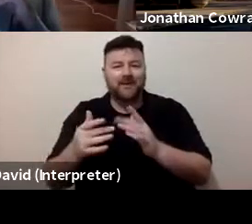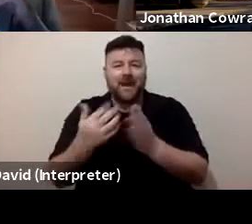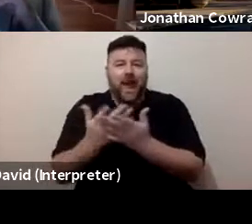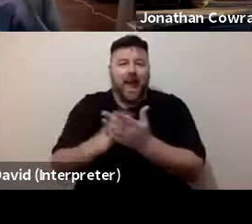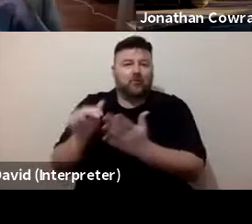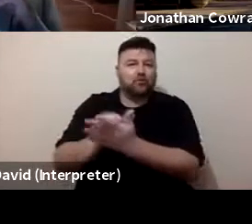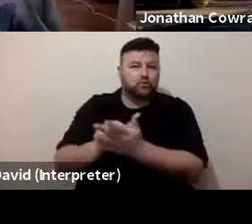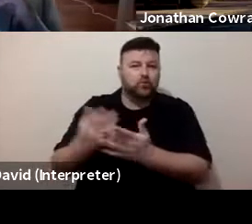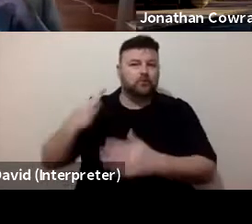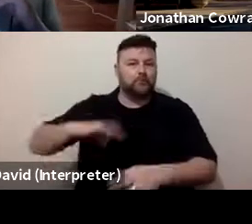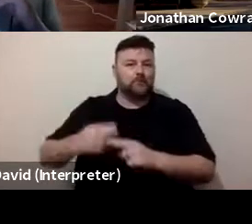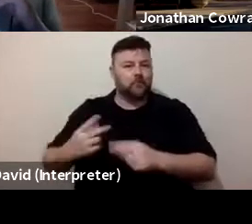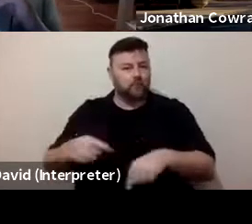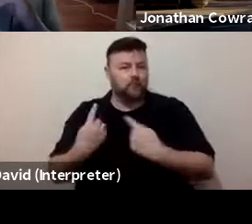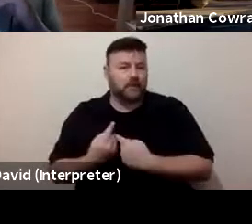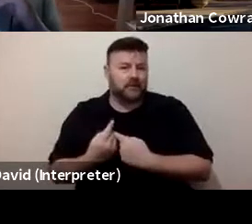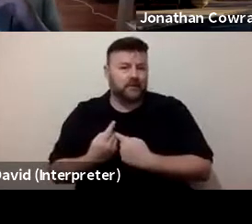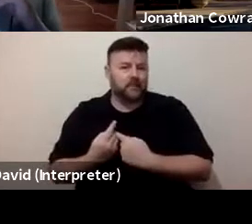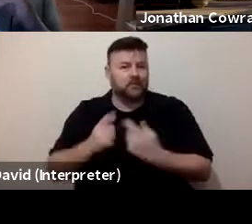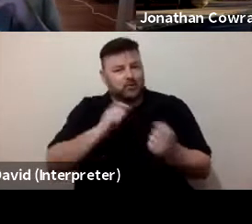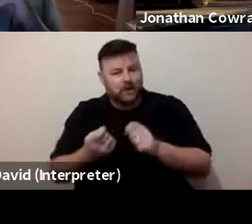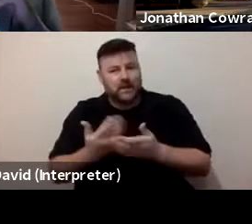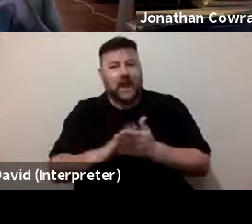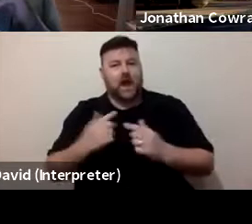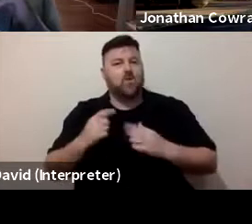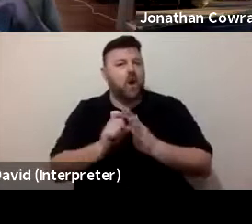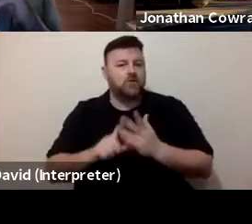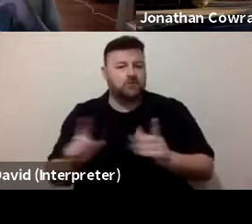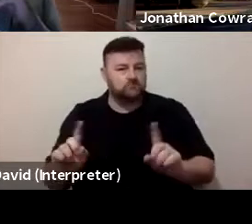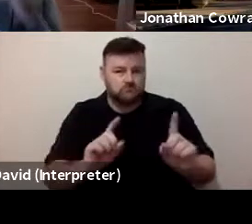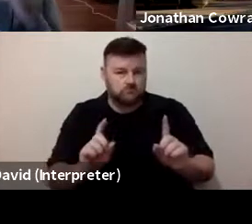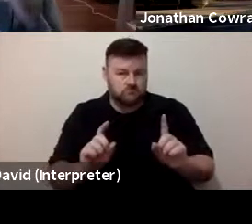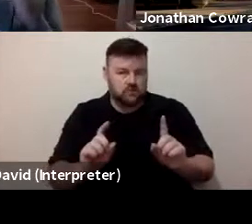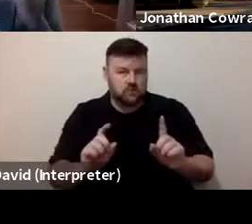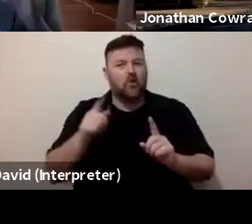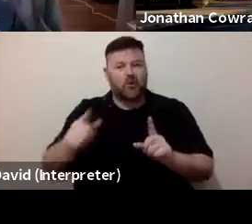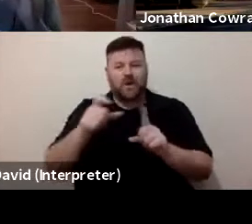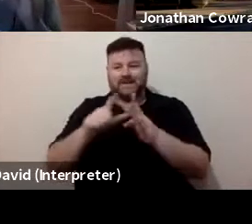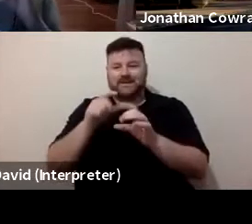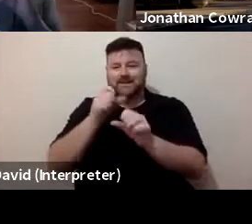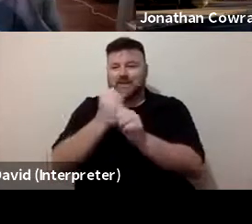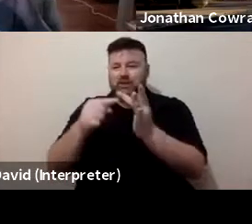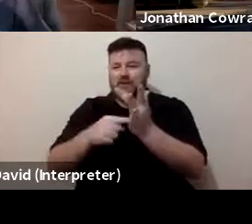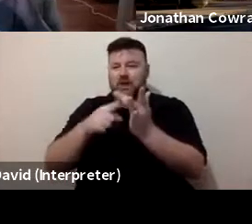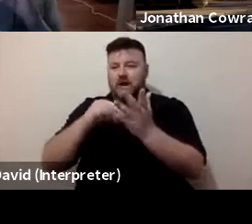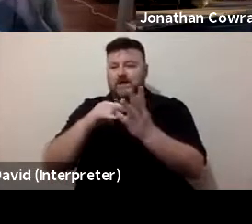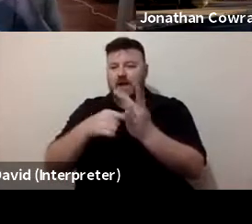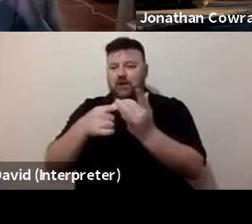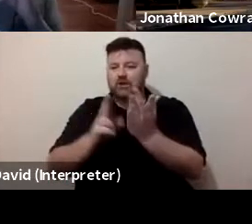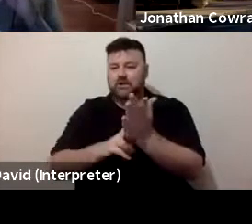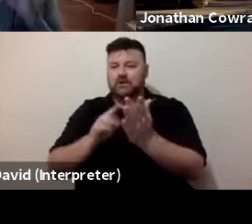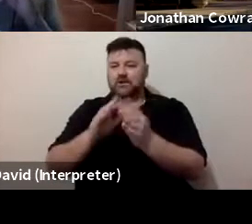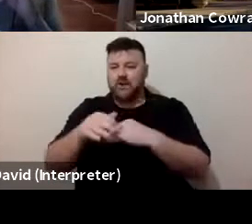tools to change the way that I do things? So, you know, digital transformation is more about culture and thinking and positioning, as opposed